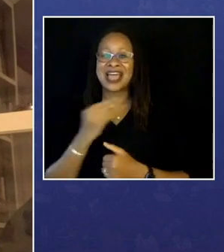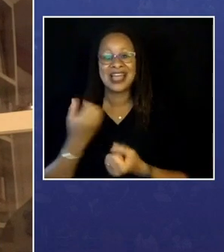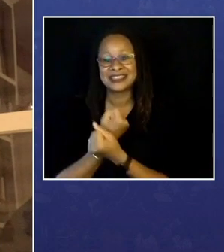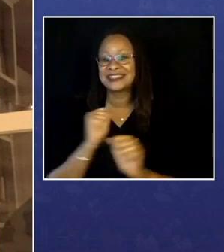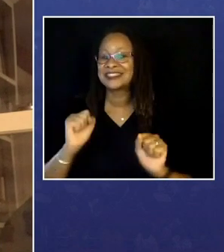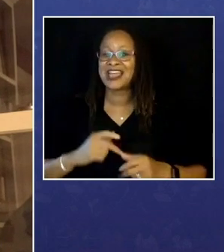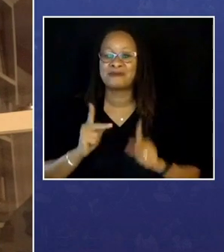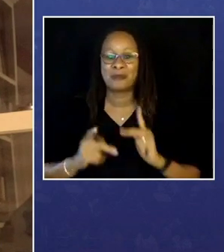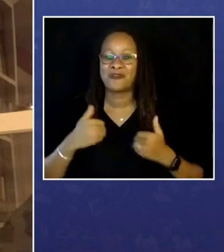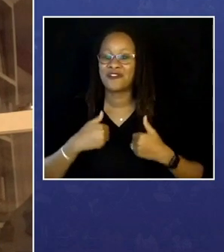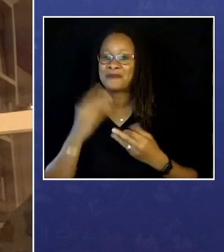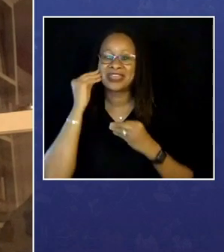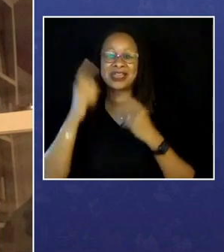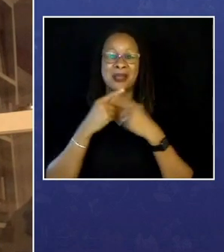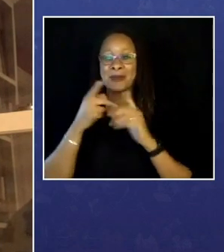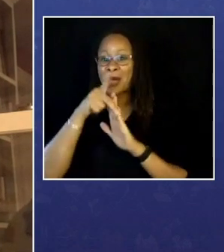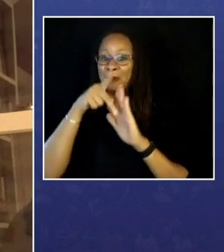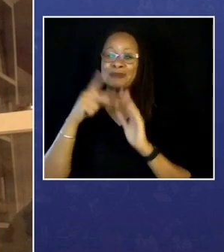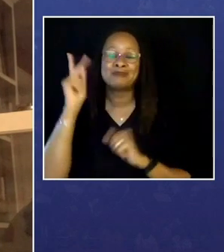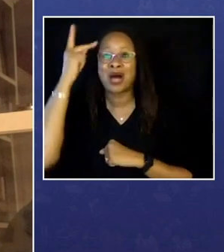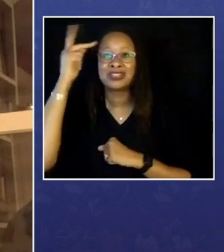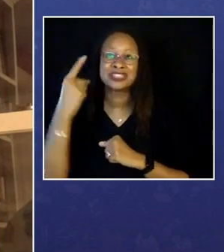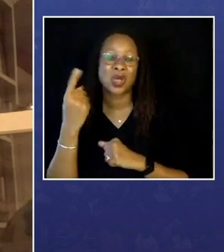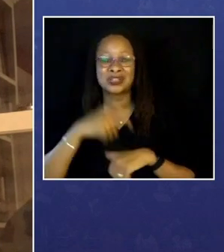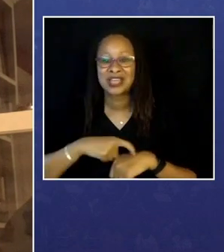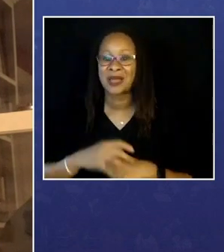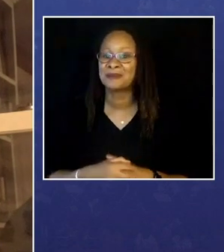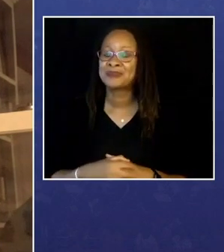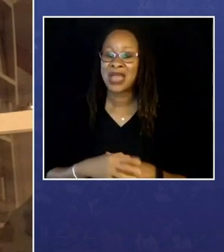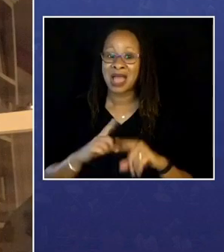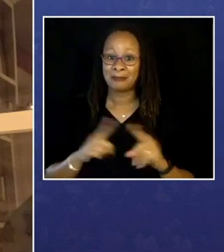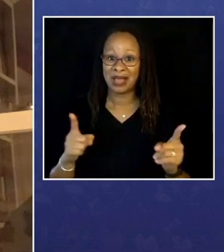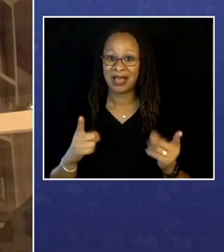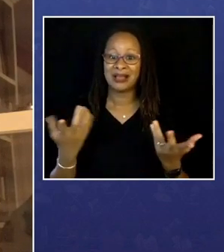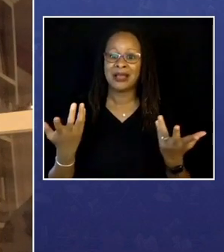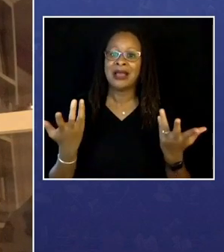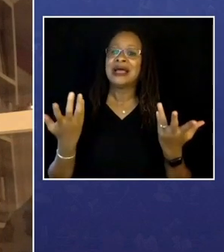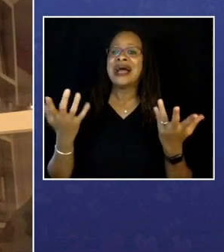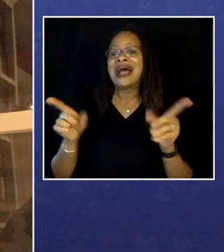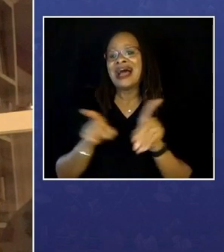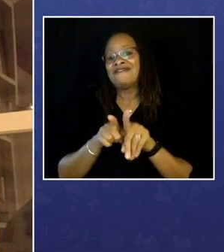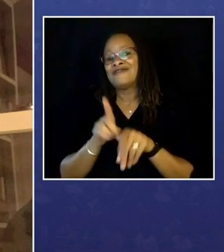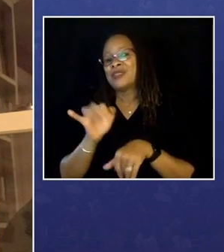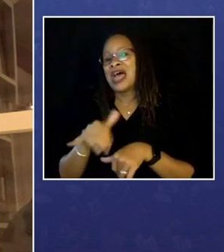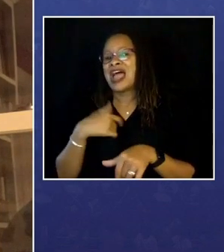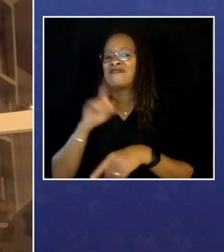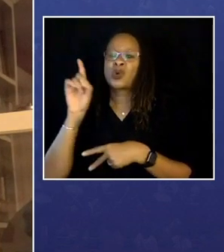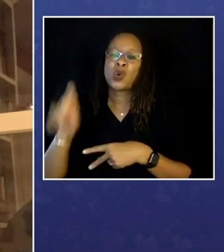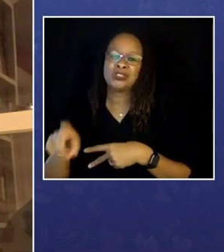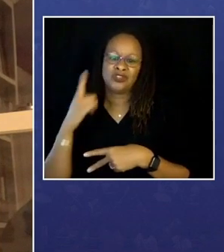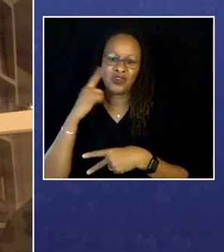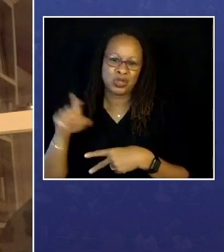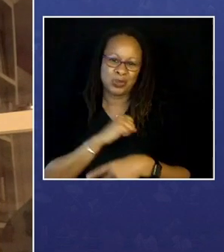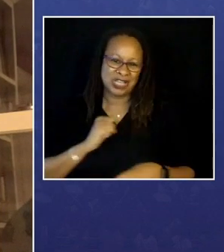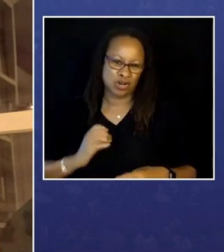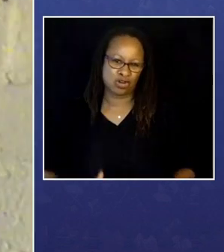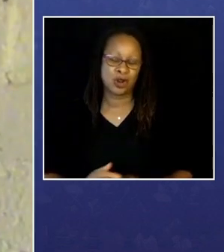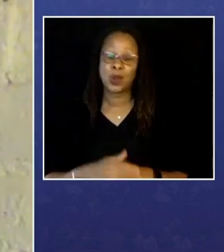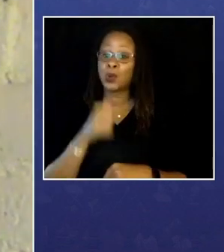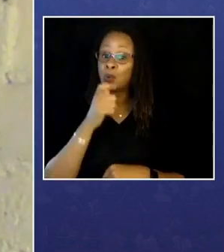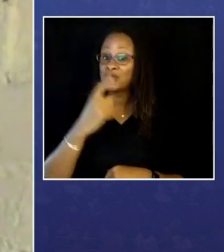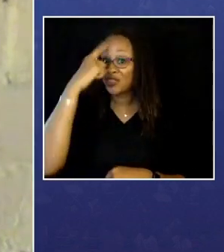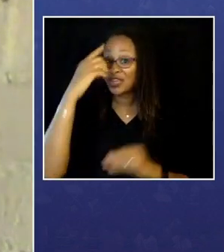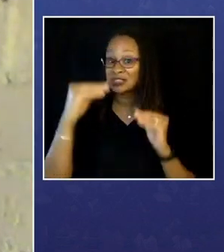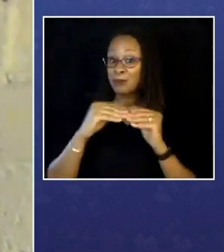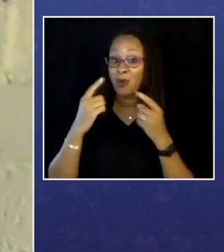and save people from having to think about politics all the time. But on that note, I just have a question for you, Senator.